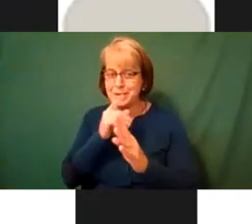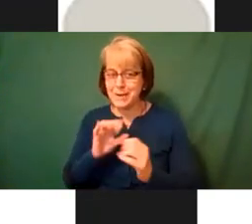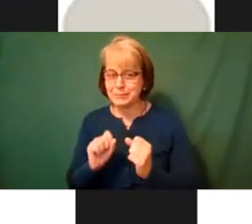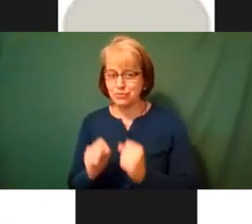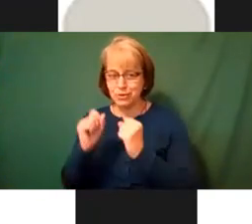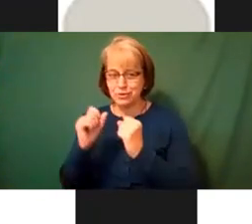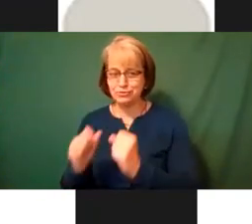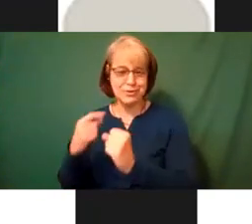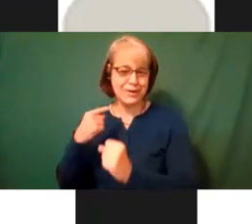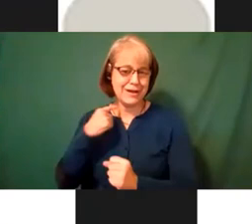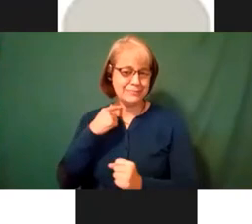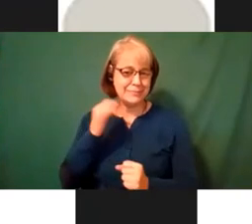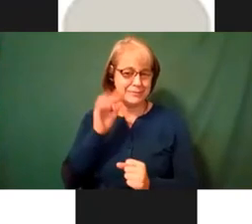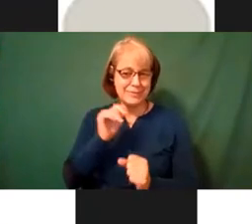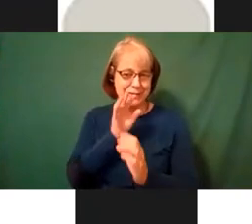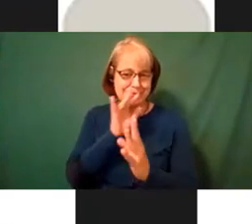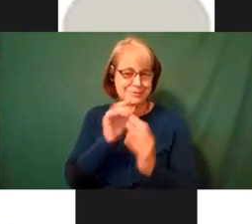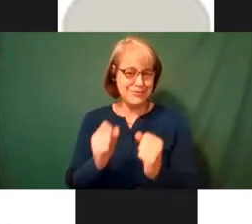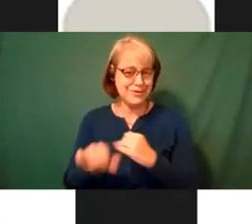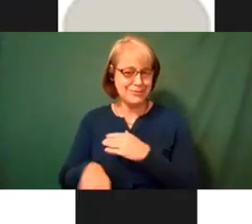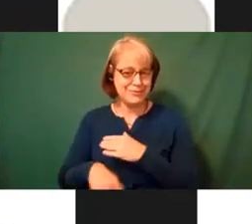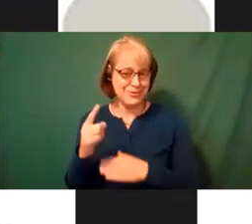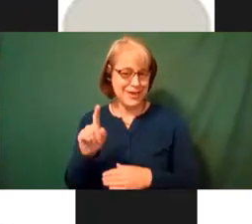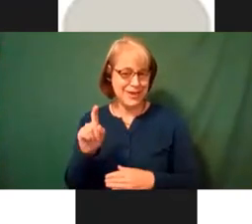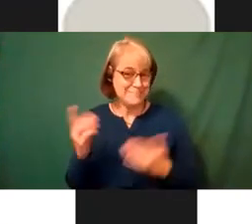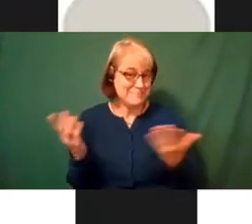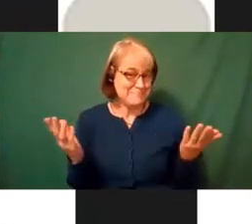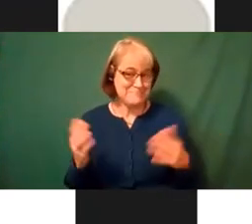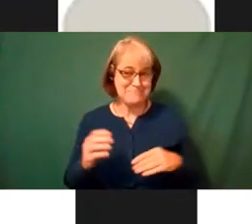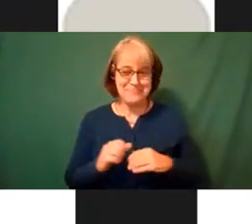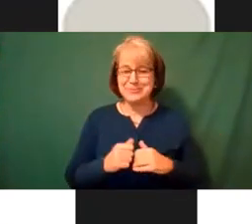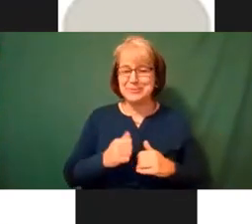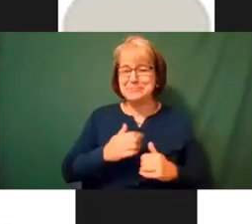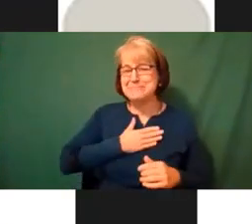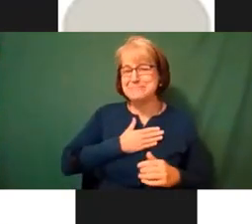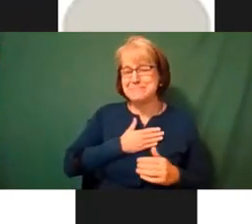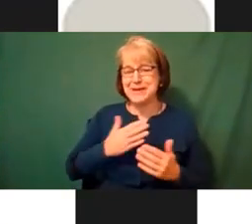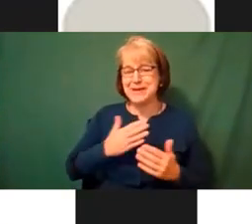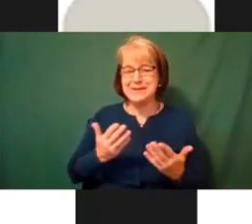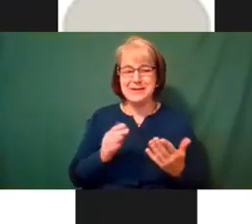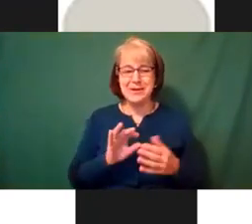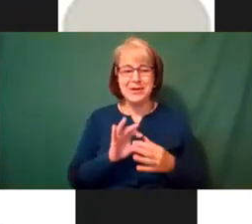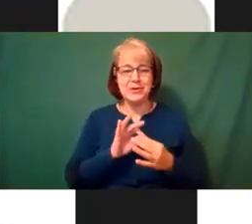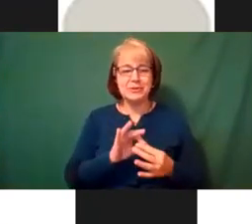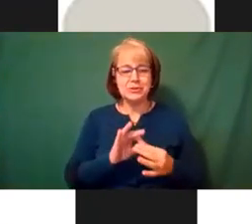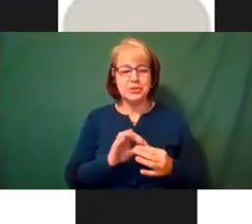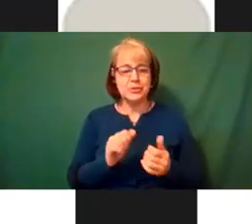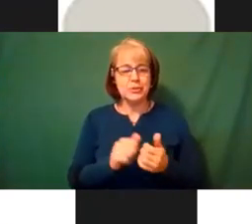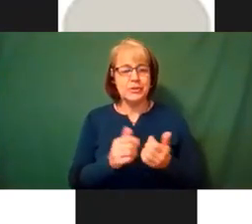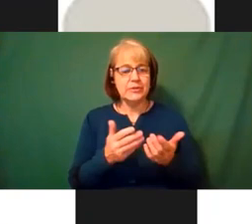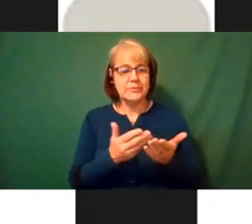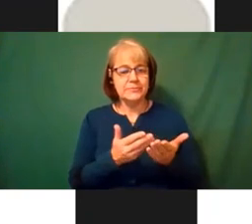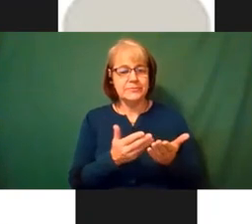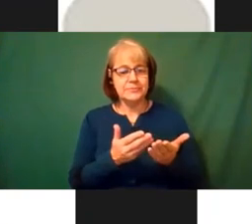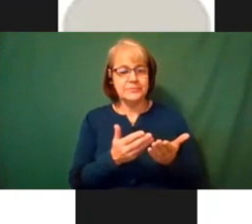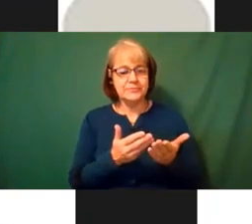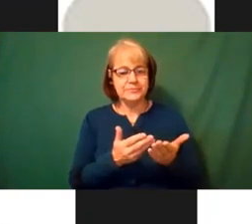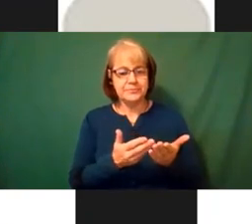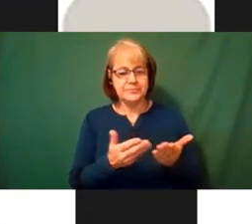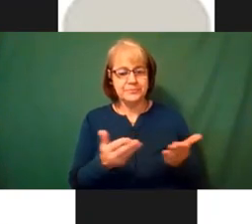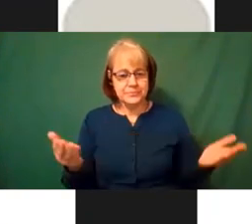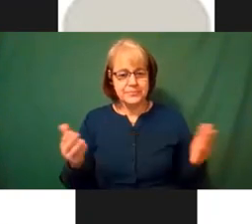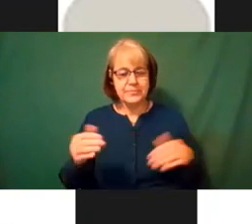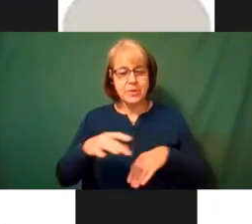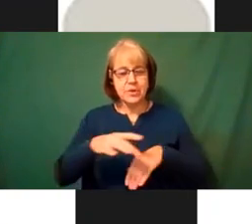you may hear some of it coming through today. And so my connection to land and nature